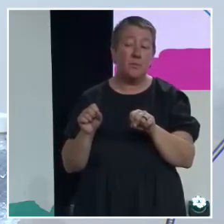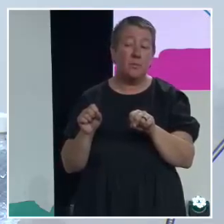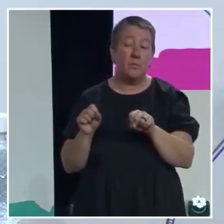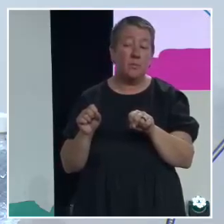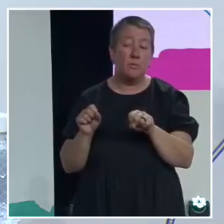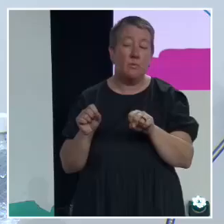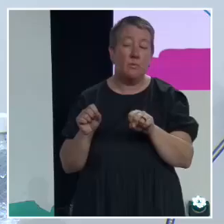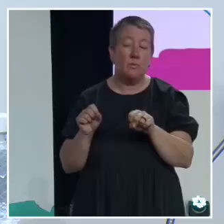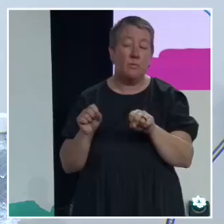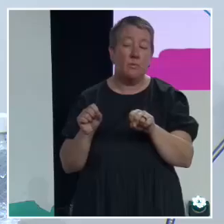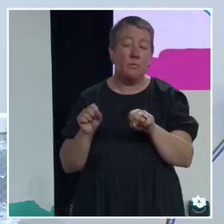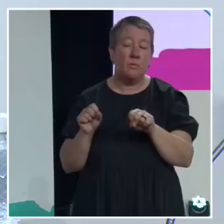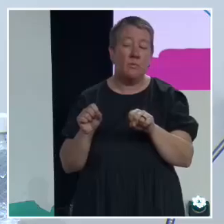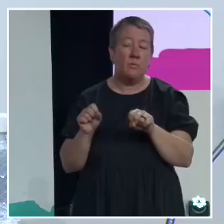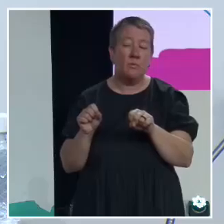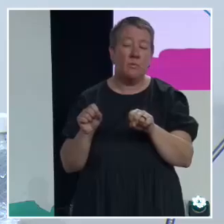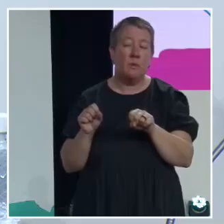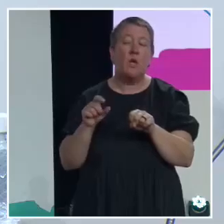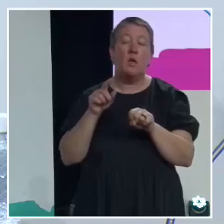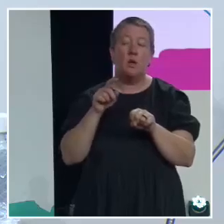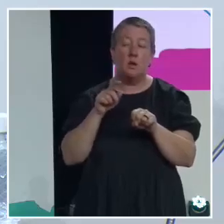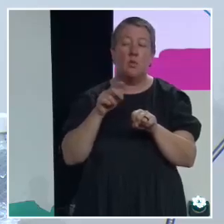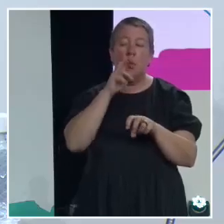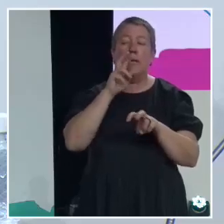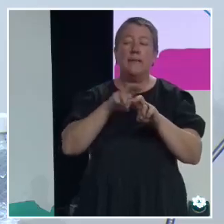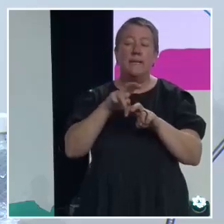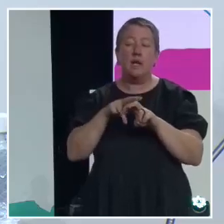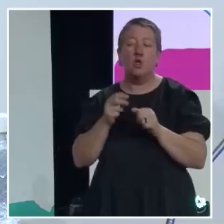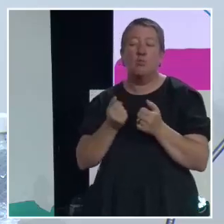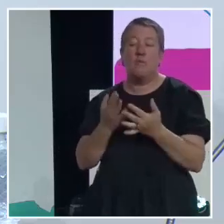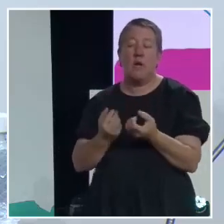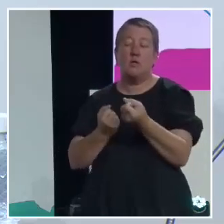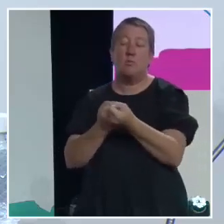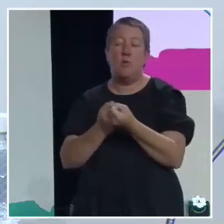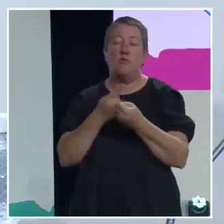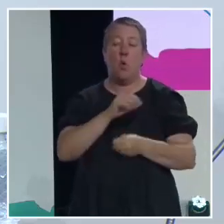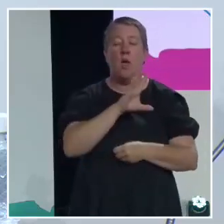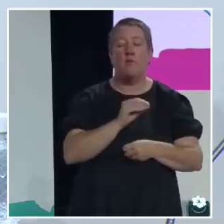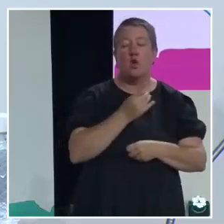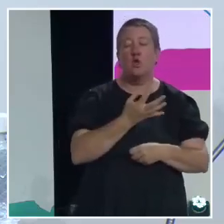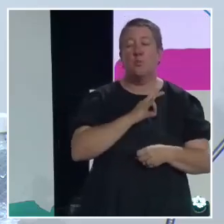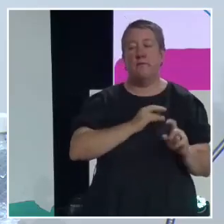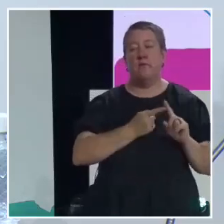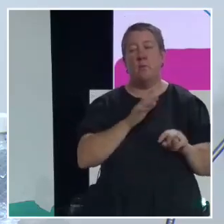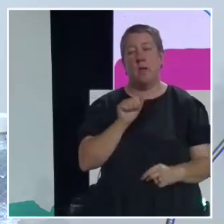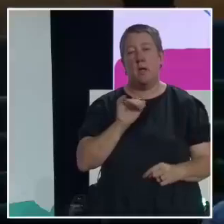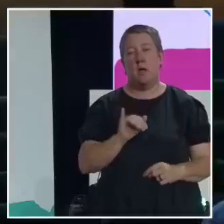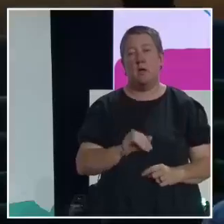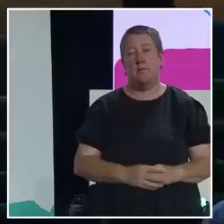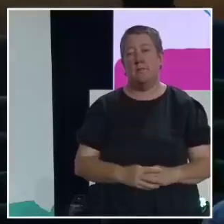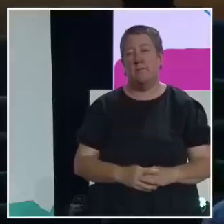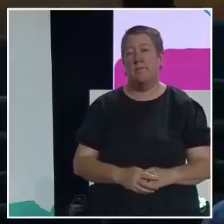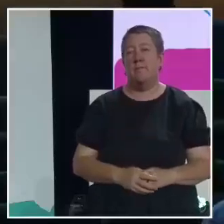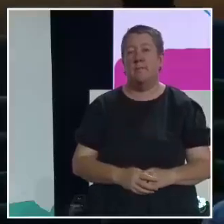whole required support to make Africa benefit from AI.